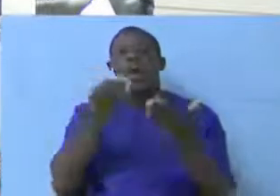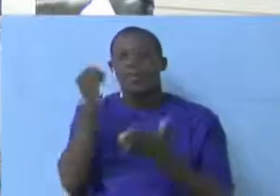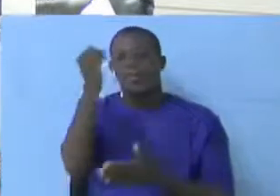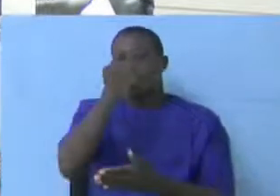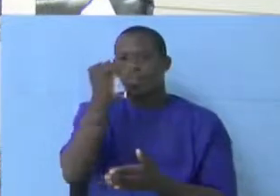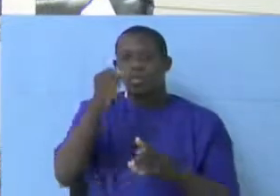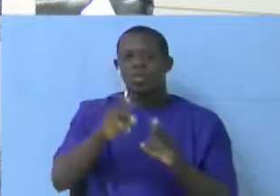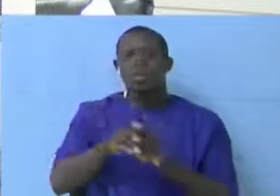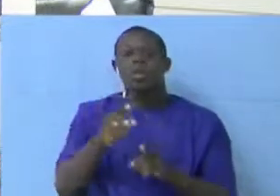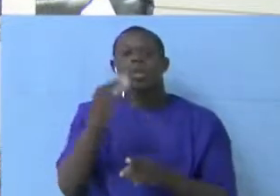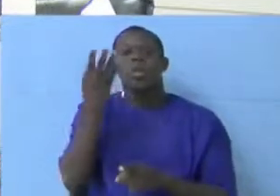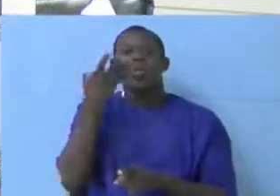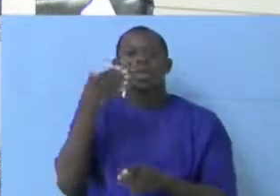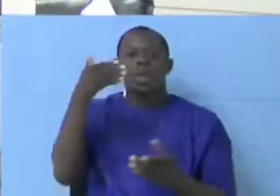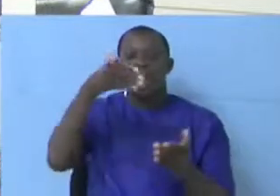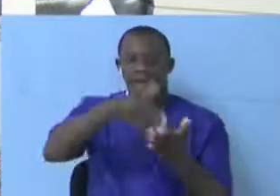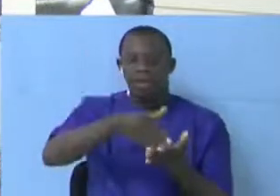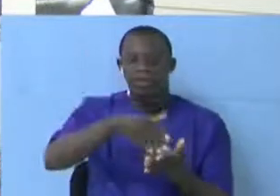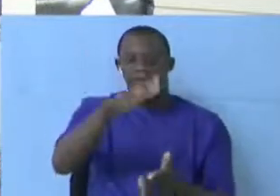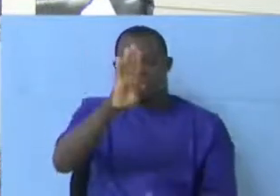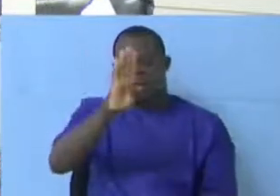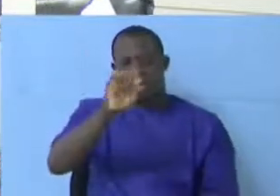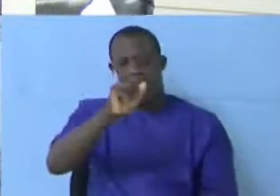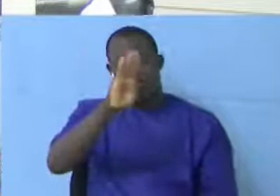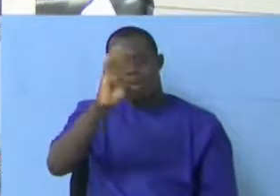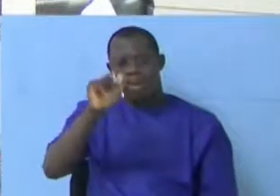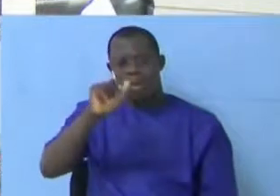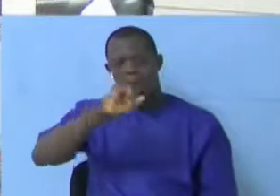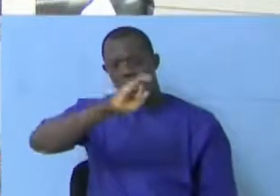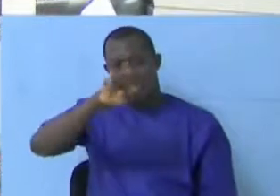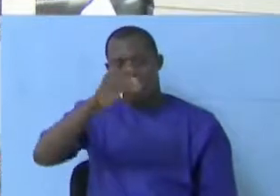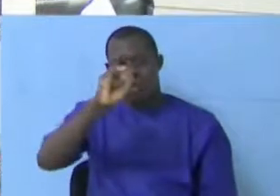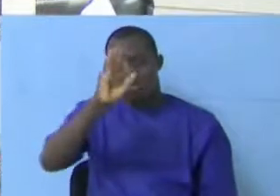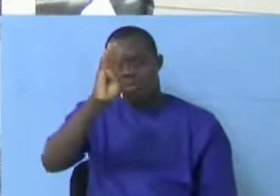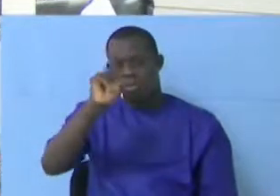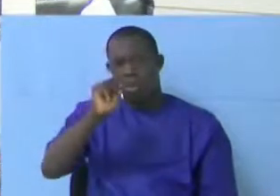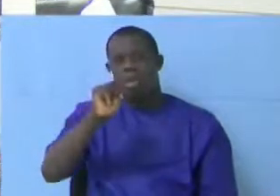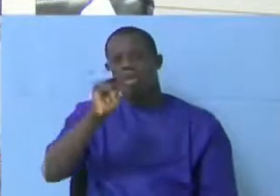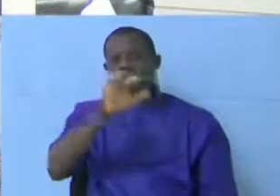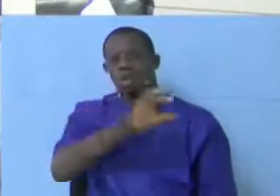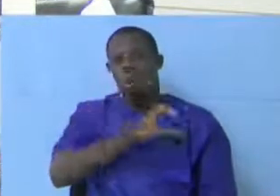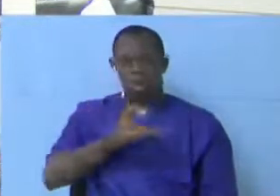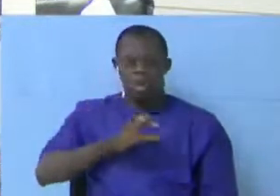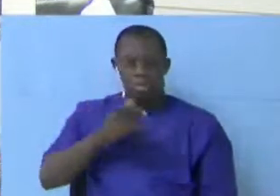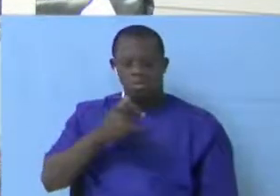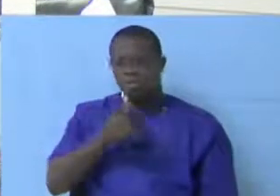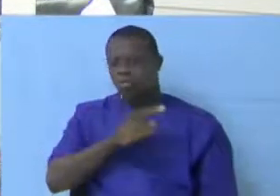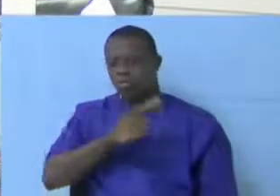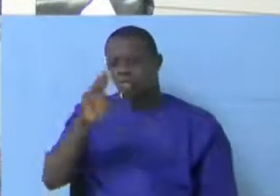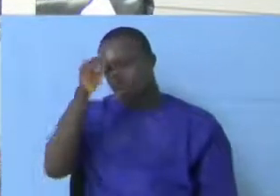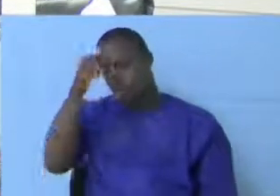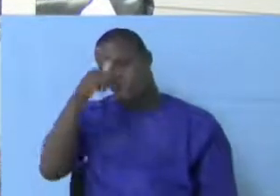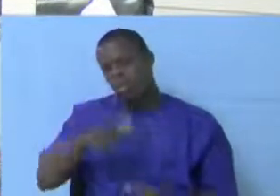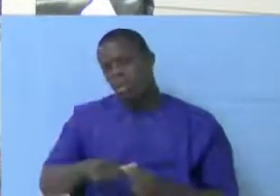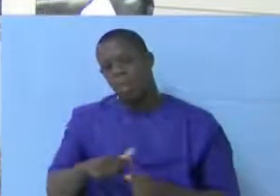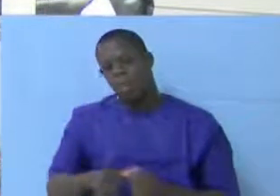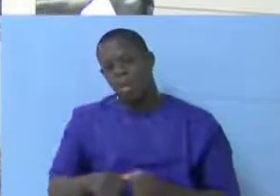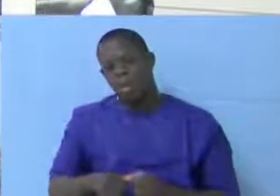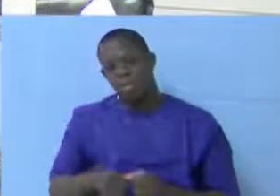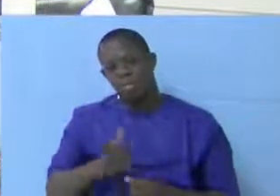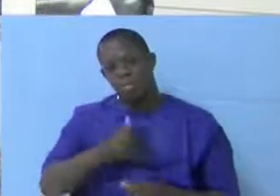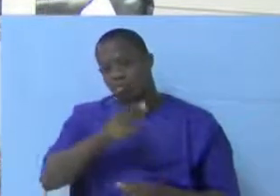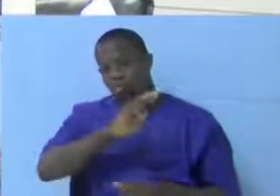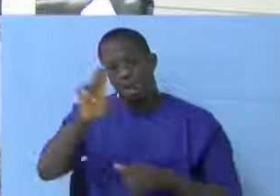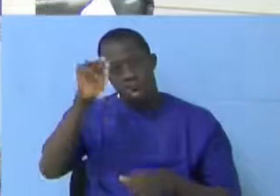when we arrived at Baba Job's compound, I cannot remember participating in dropping them at Kotu, Kairaba, and